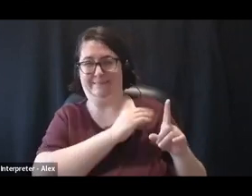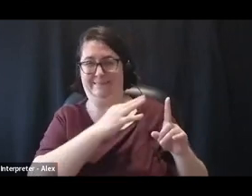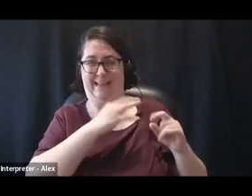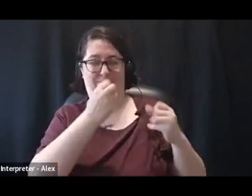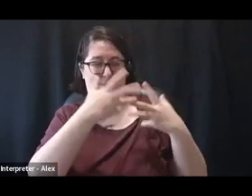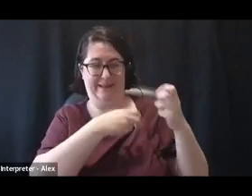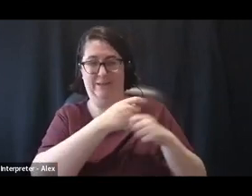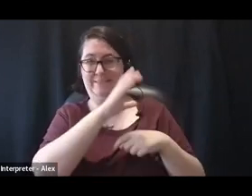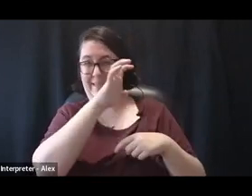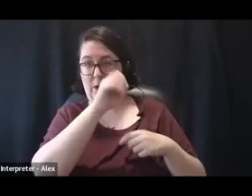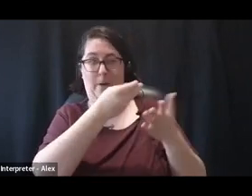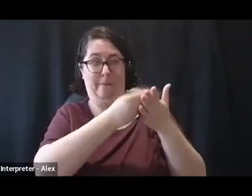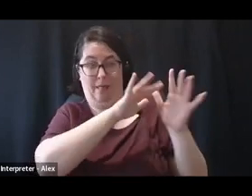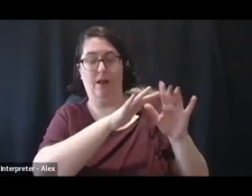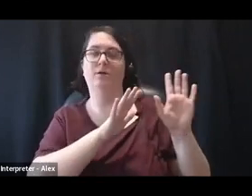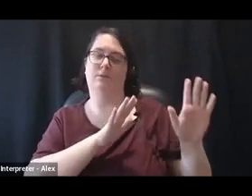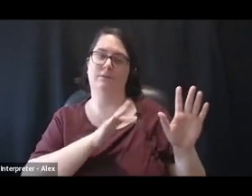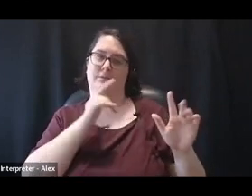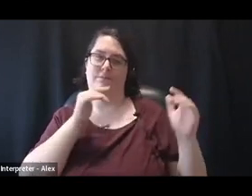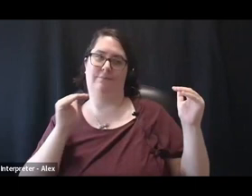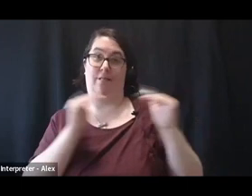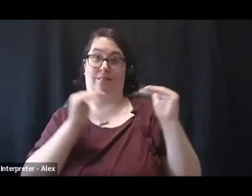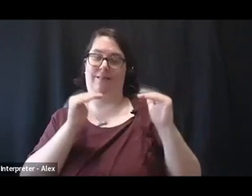and CEOs galore. So just understanding